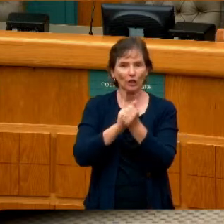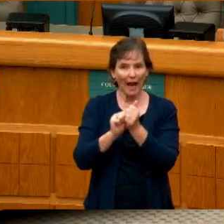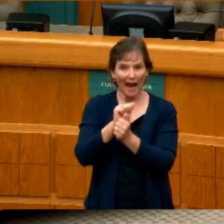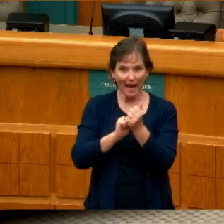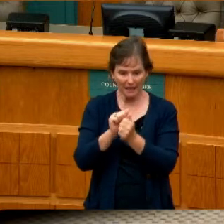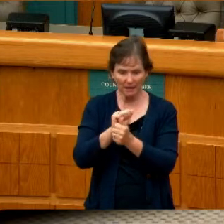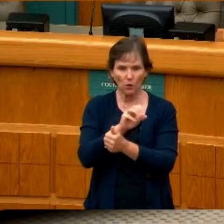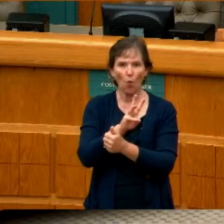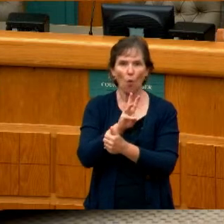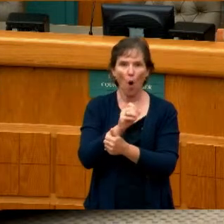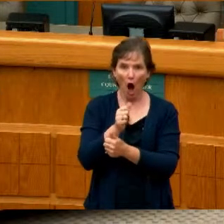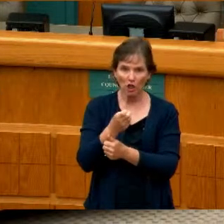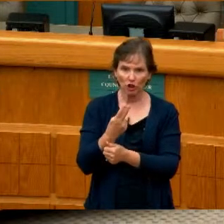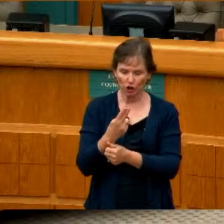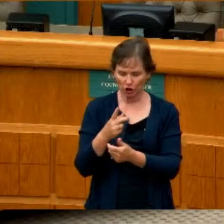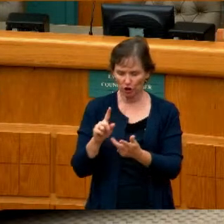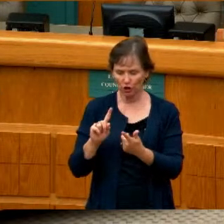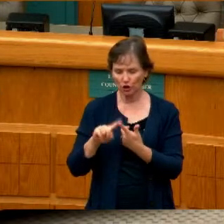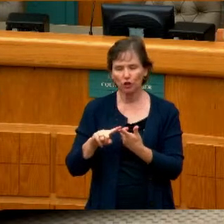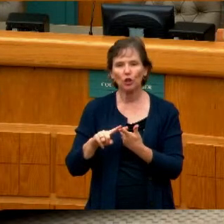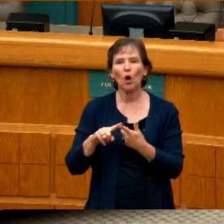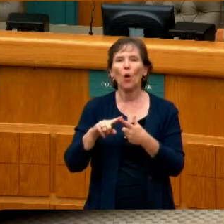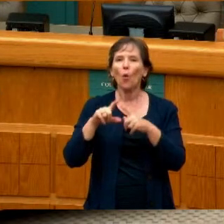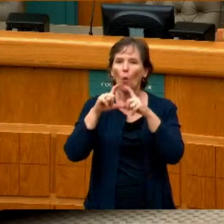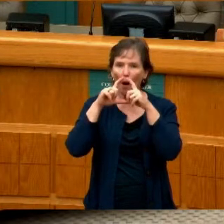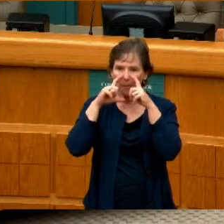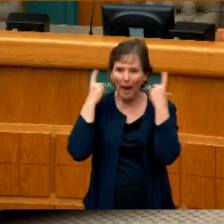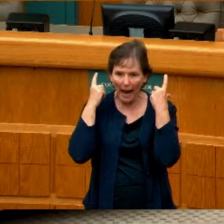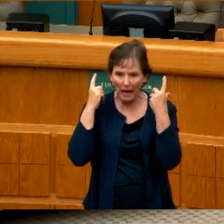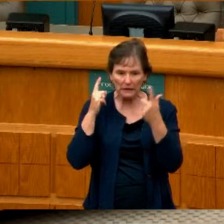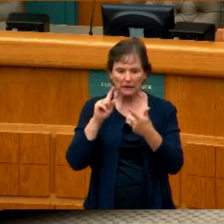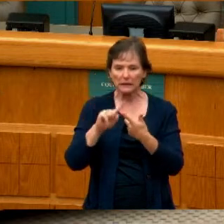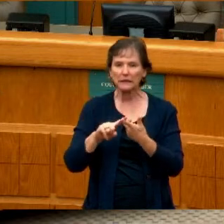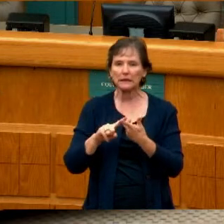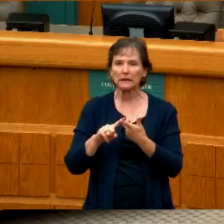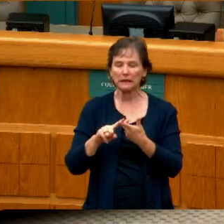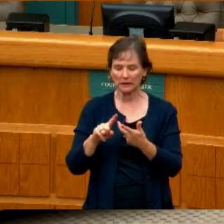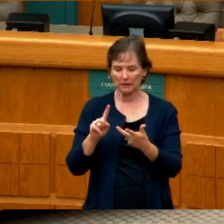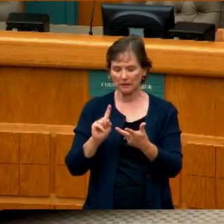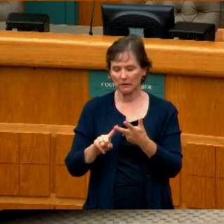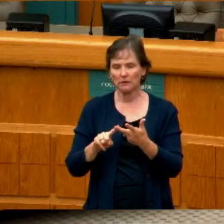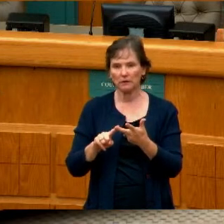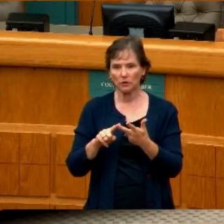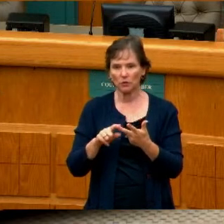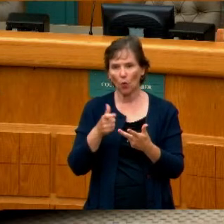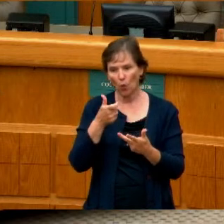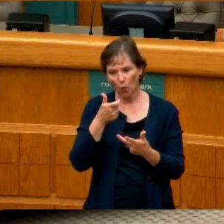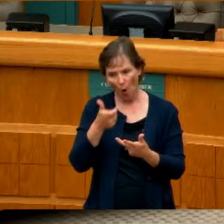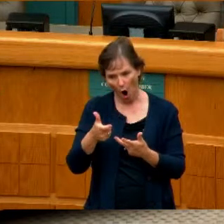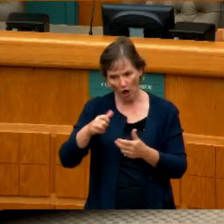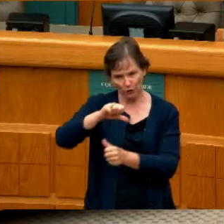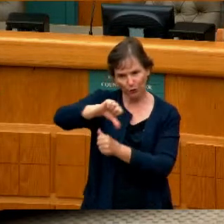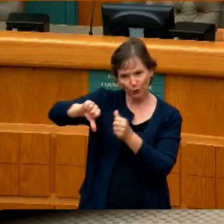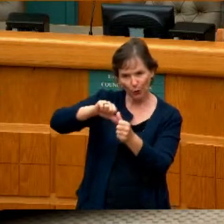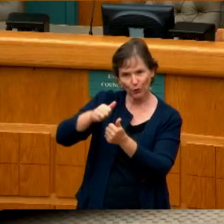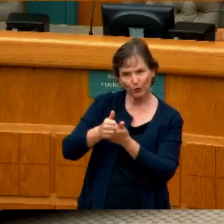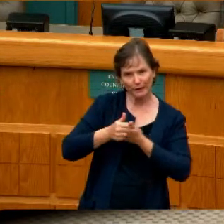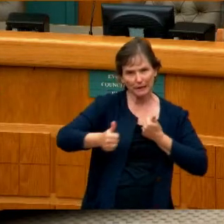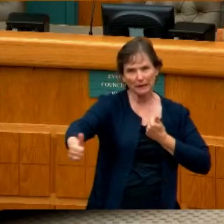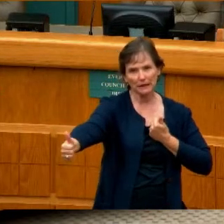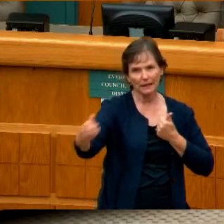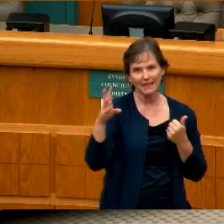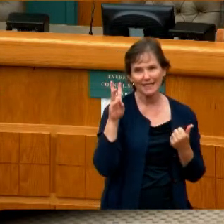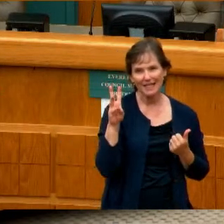with turkey and dressing. Washing your hands, wearing that mask whenever you're not at that supper table, and of